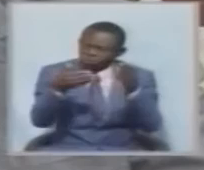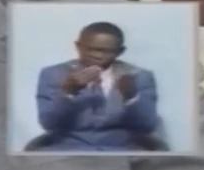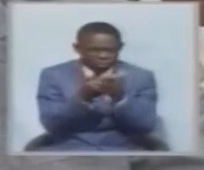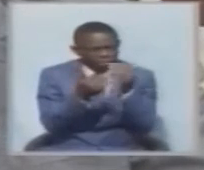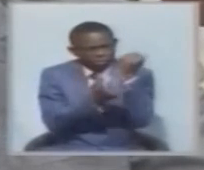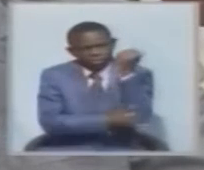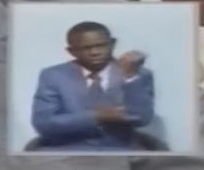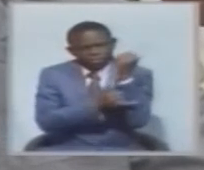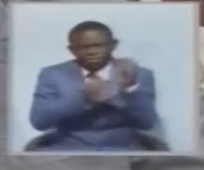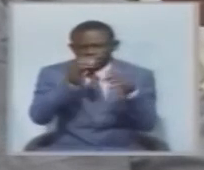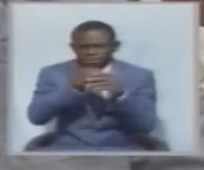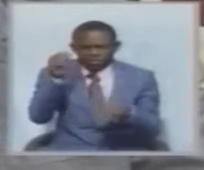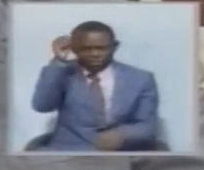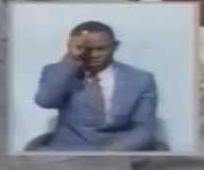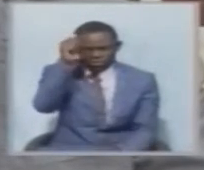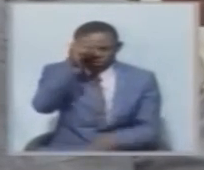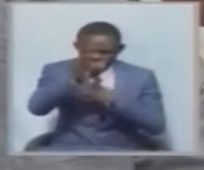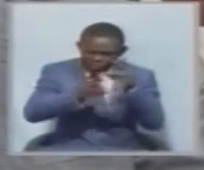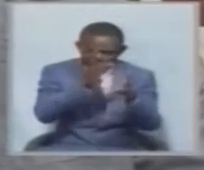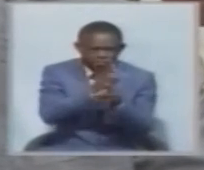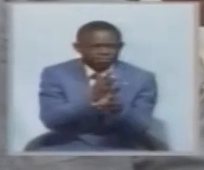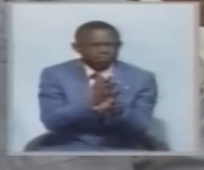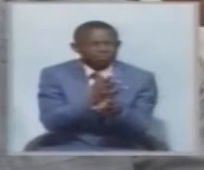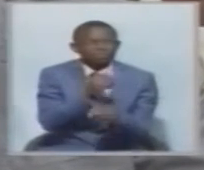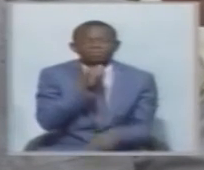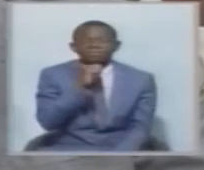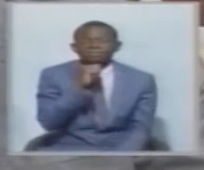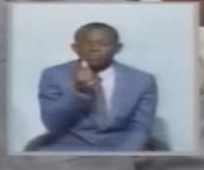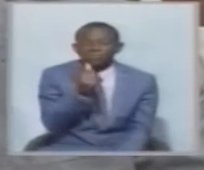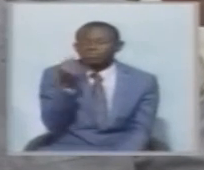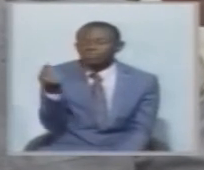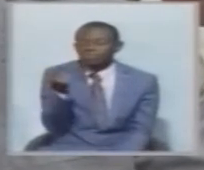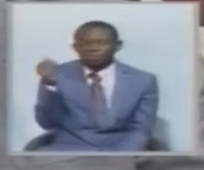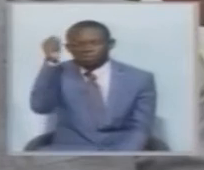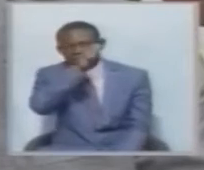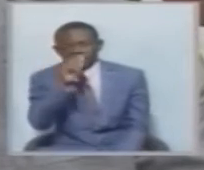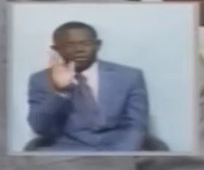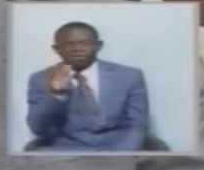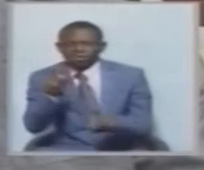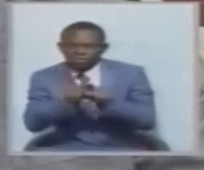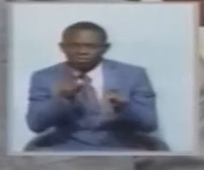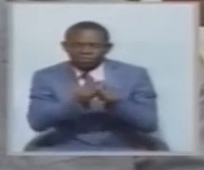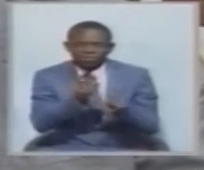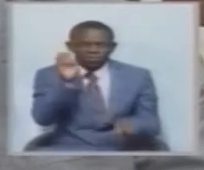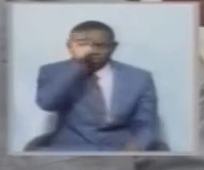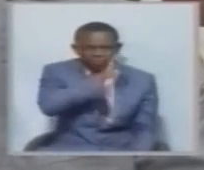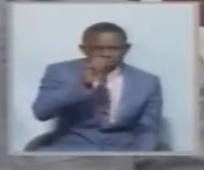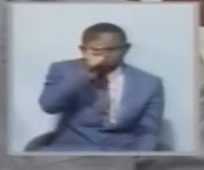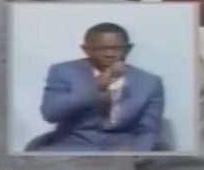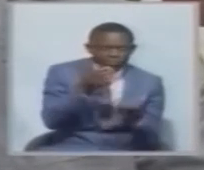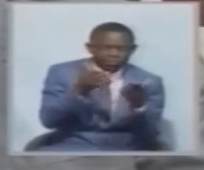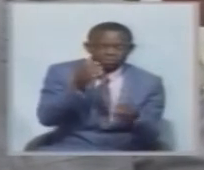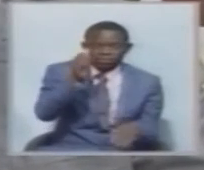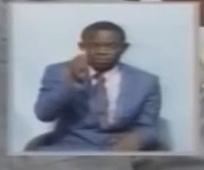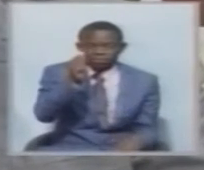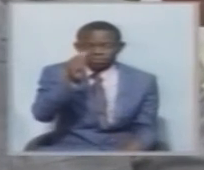about Africa, but it's talking about Europe, Asia. The US itself is part of the World